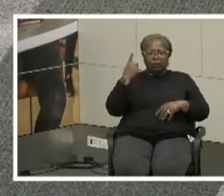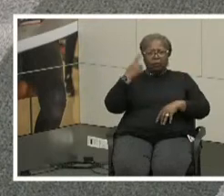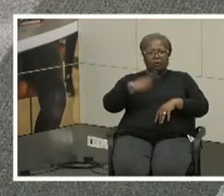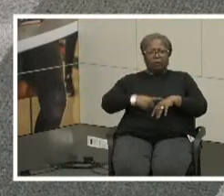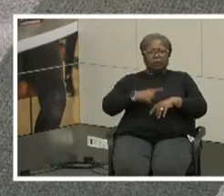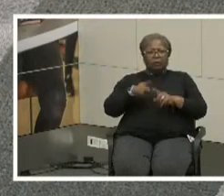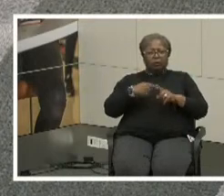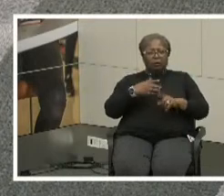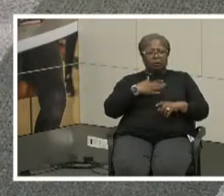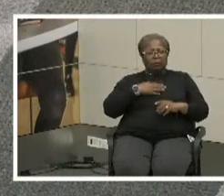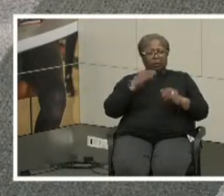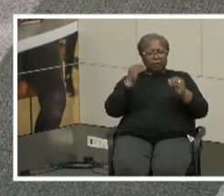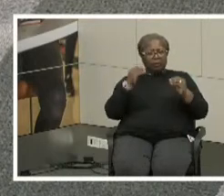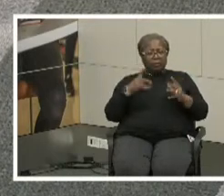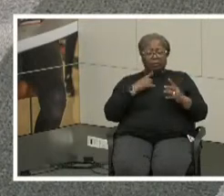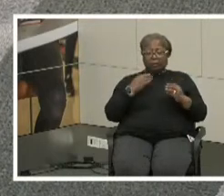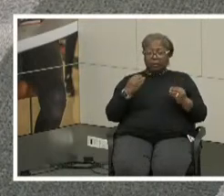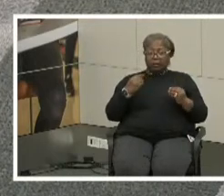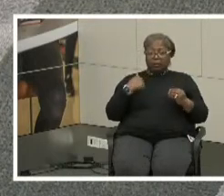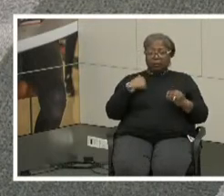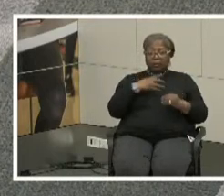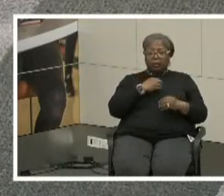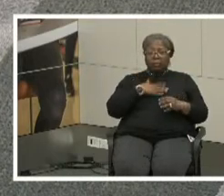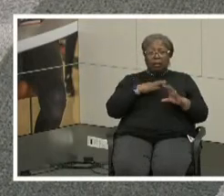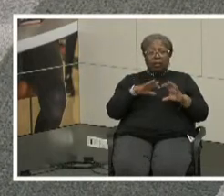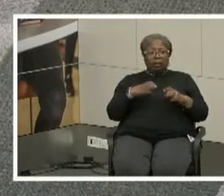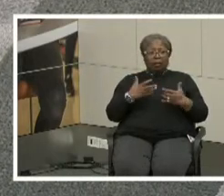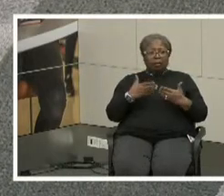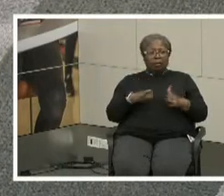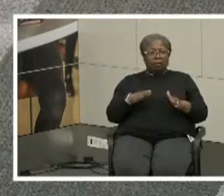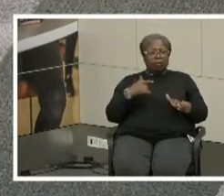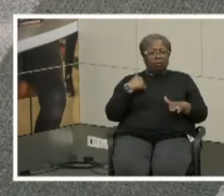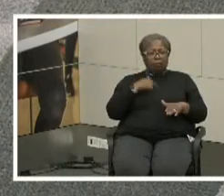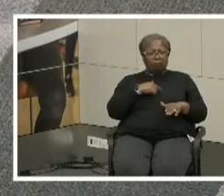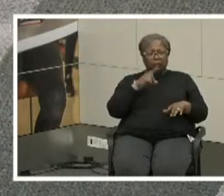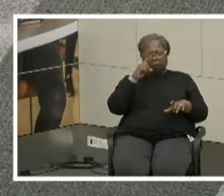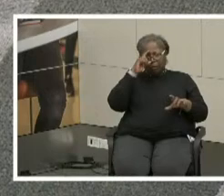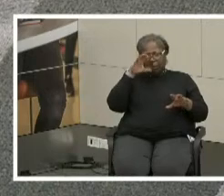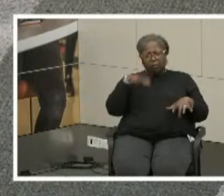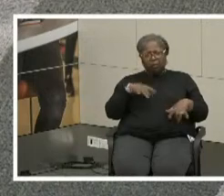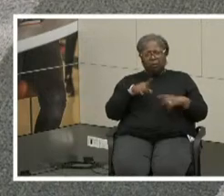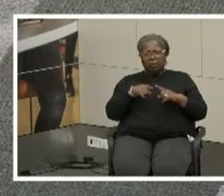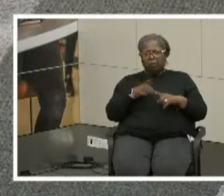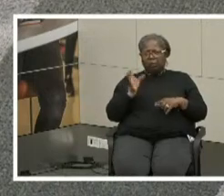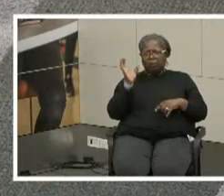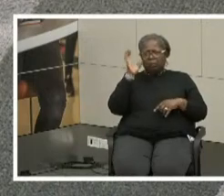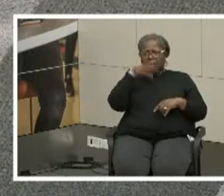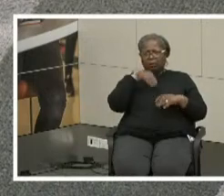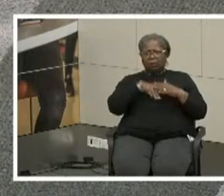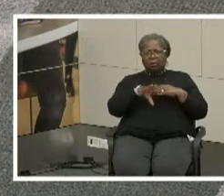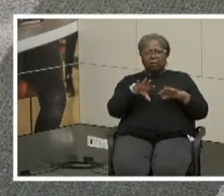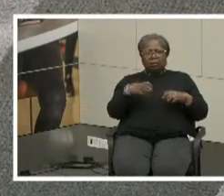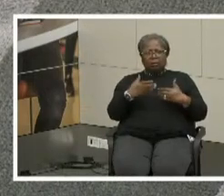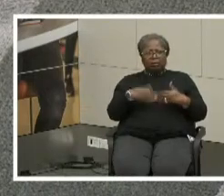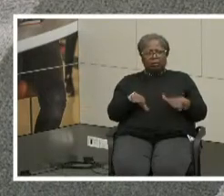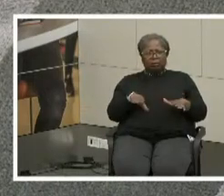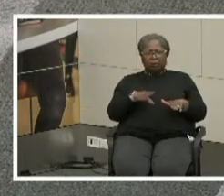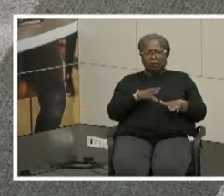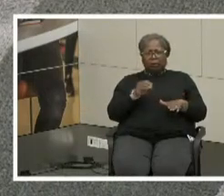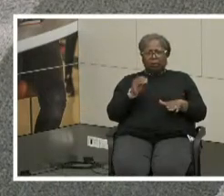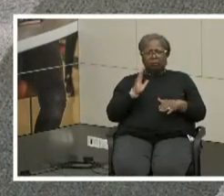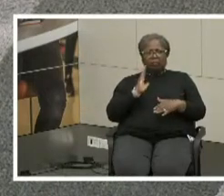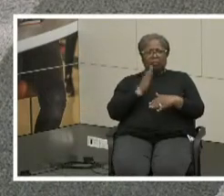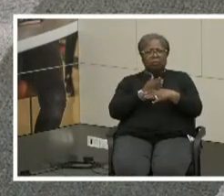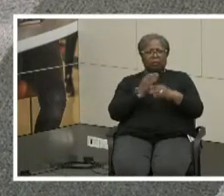time when my teacher was teaching me and my classmates were astonished When a Stranger entered our classroom and interrupted our